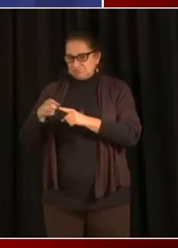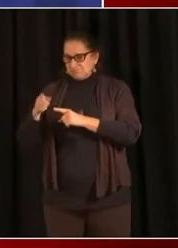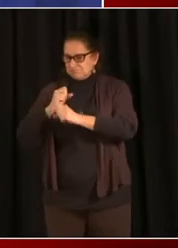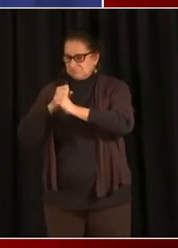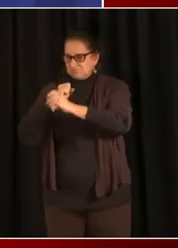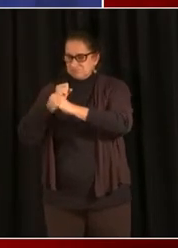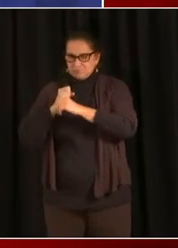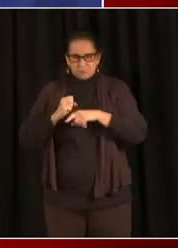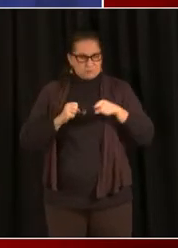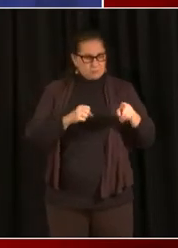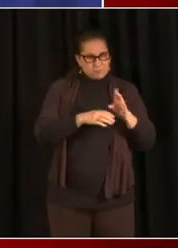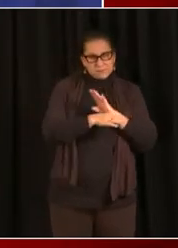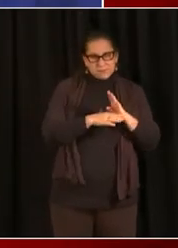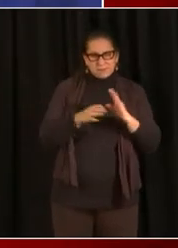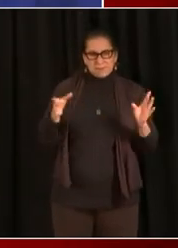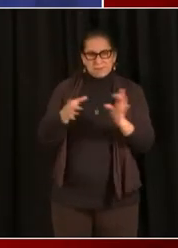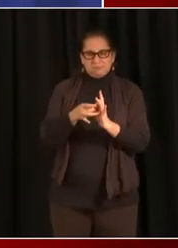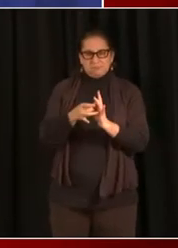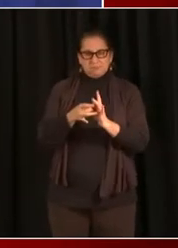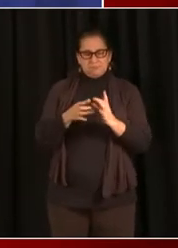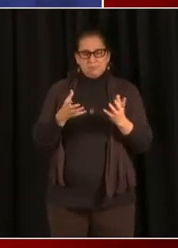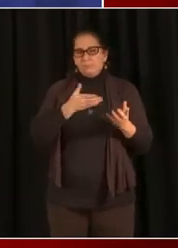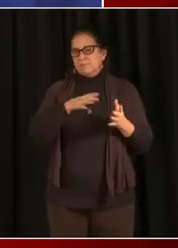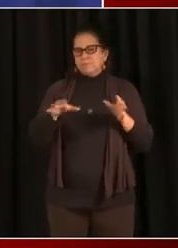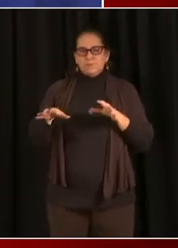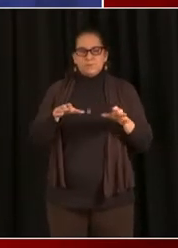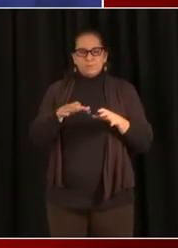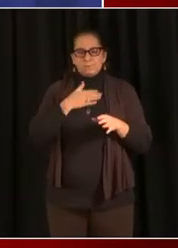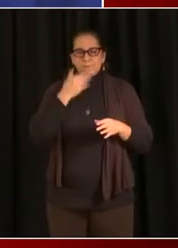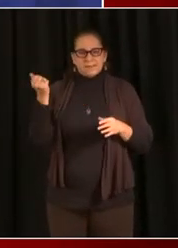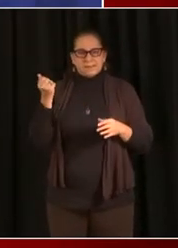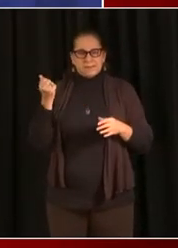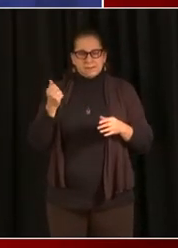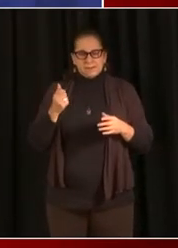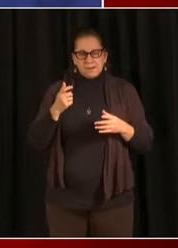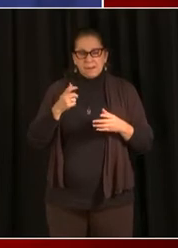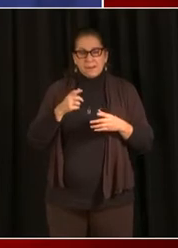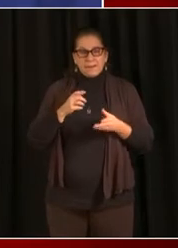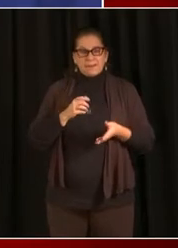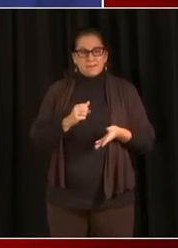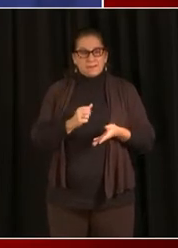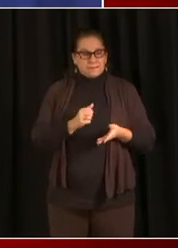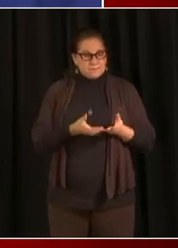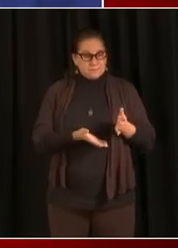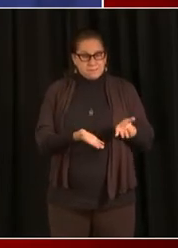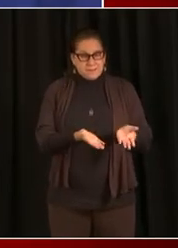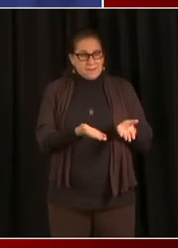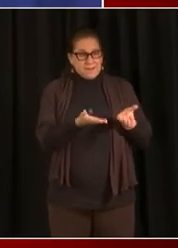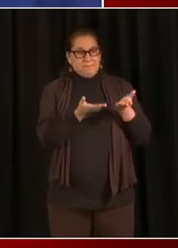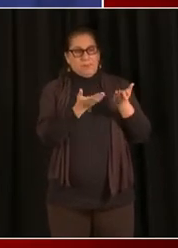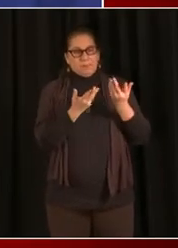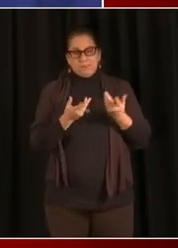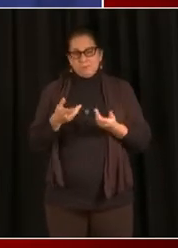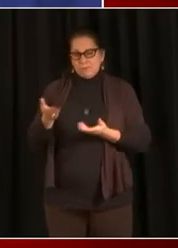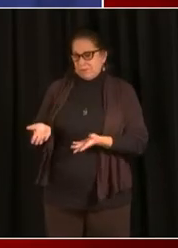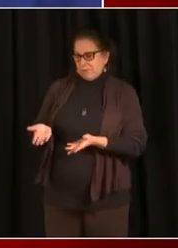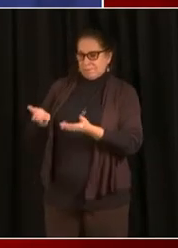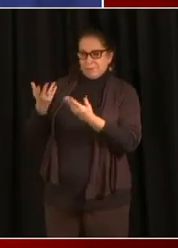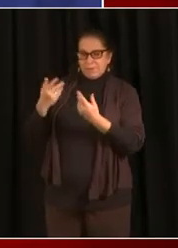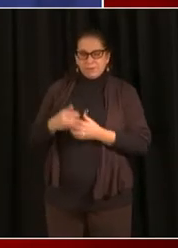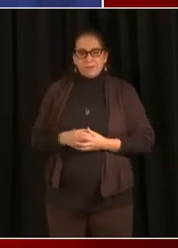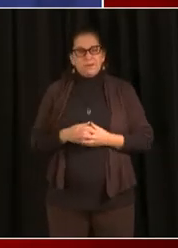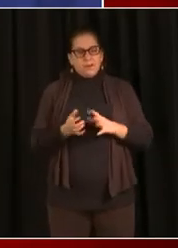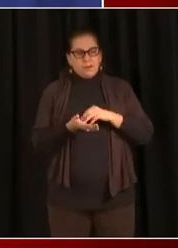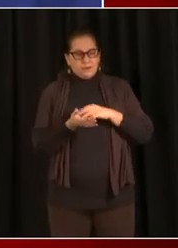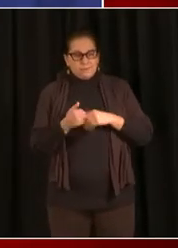this. Bringing the retailers together, bringing these businesses together, they share important information. They share things that they've